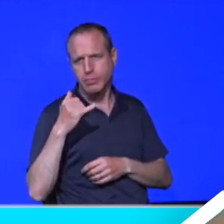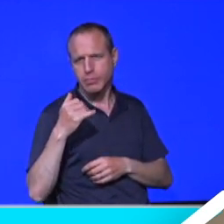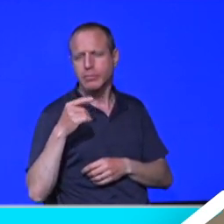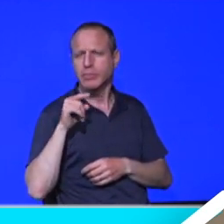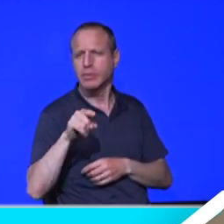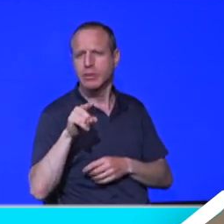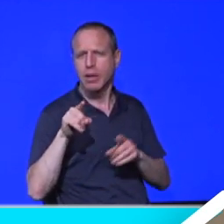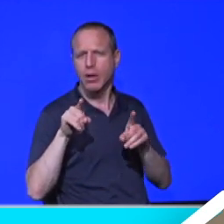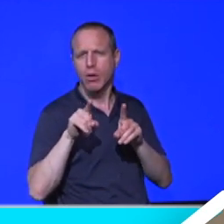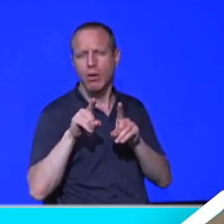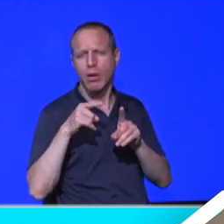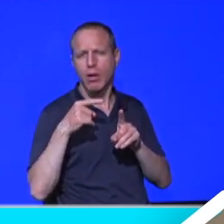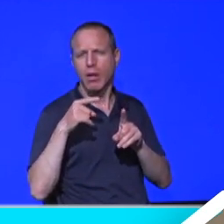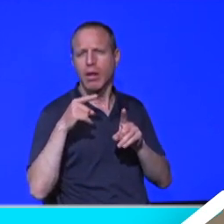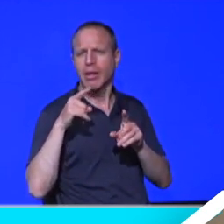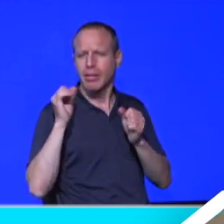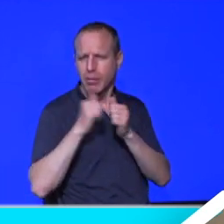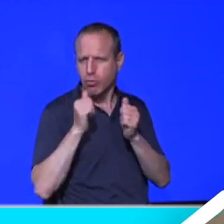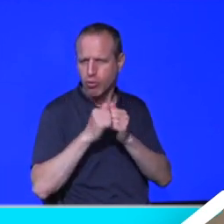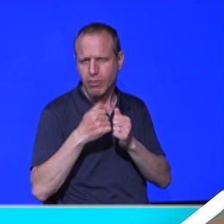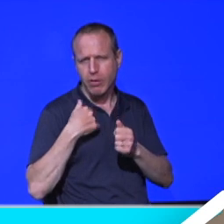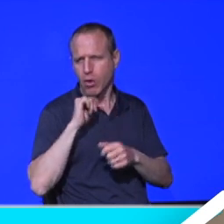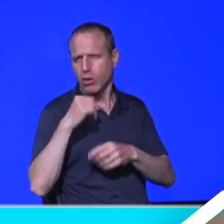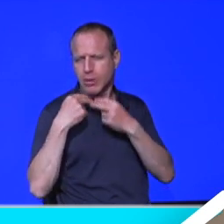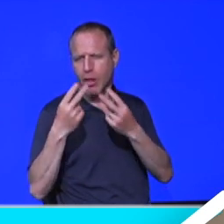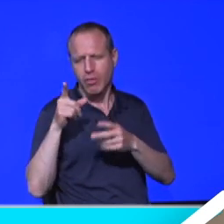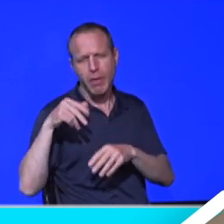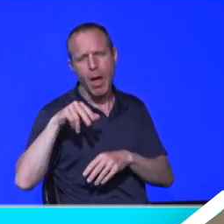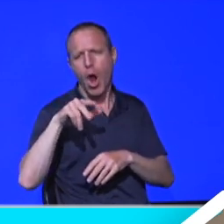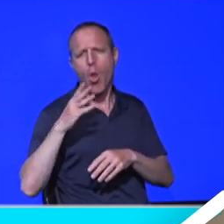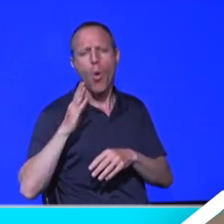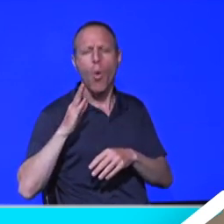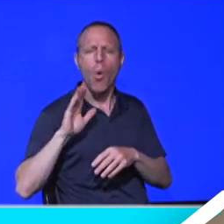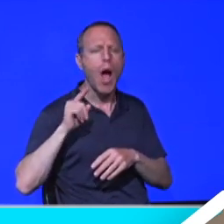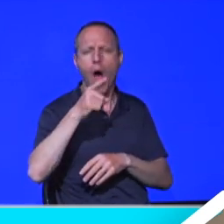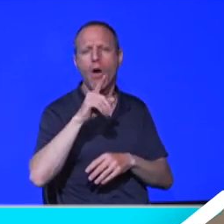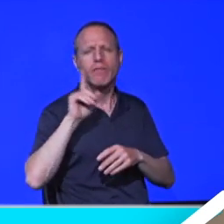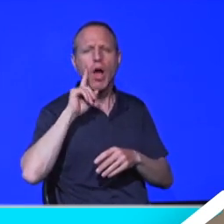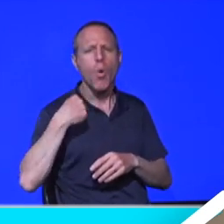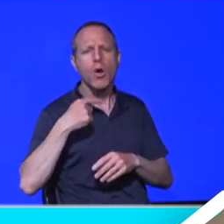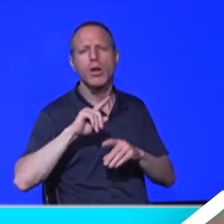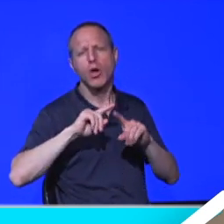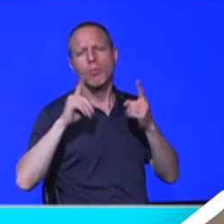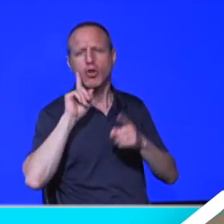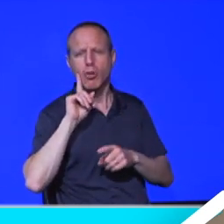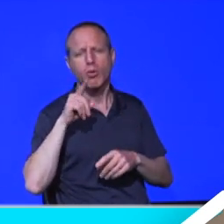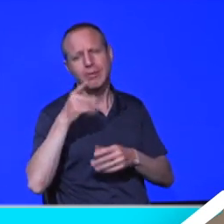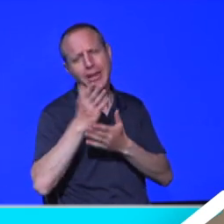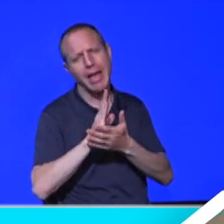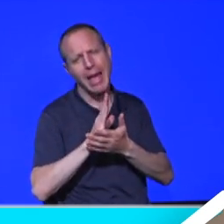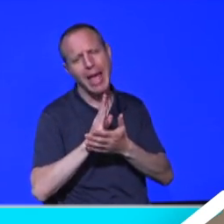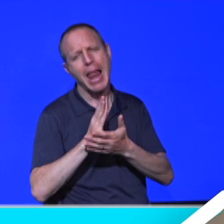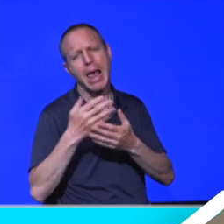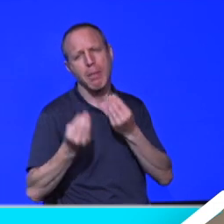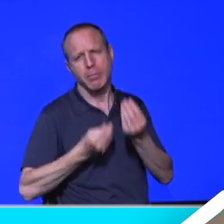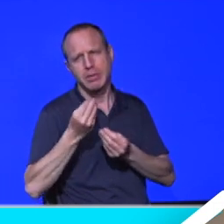it's like stupid to have this. I didn't want to answer, and that they are going far and they are calling me all names. But it's a part of the game. You know, when you're an entertainment reporter,